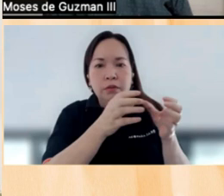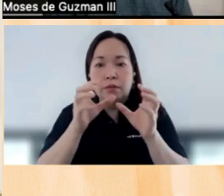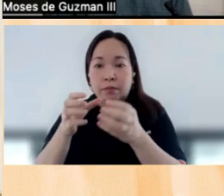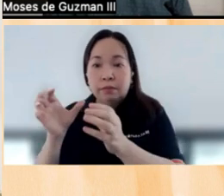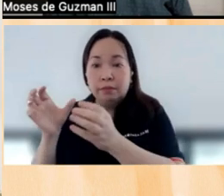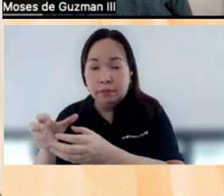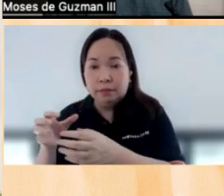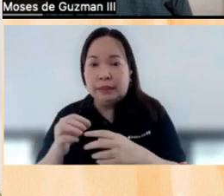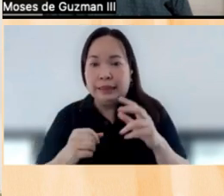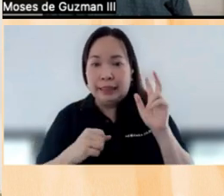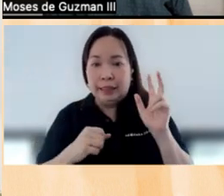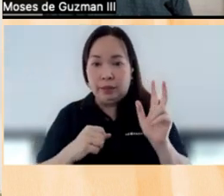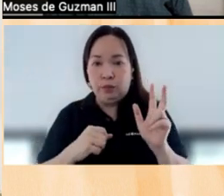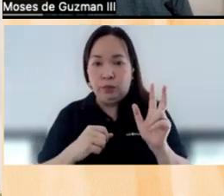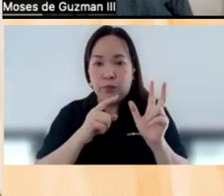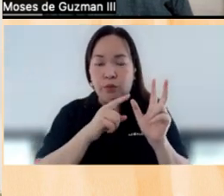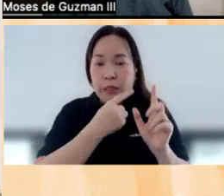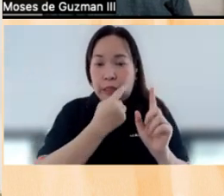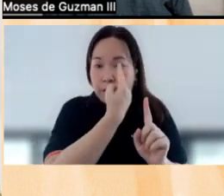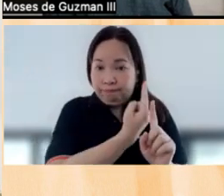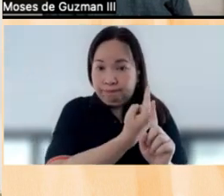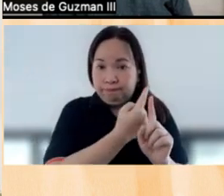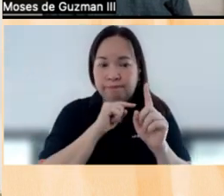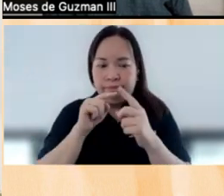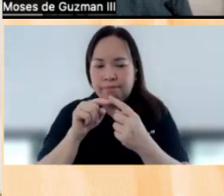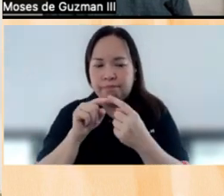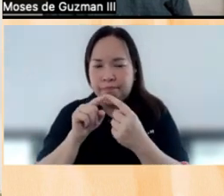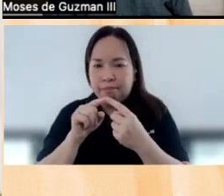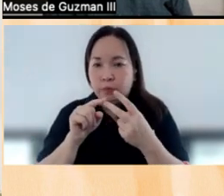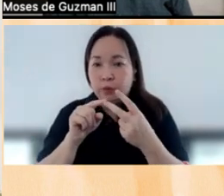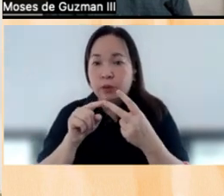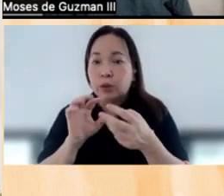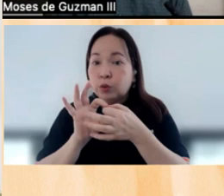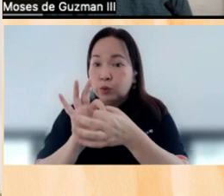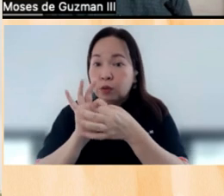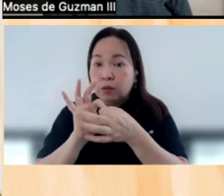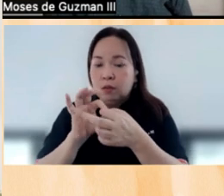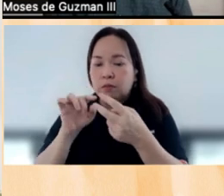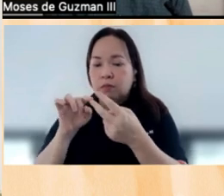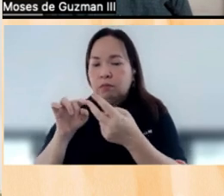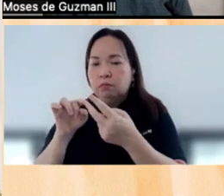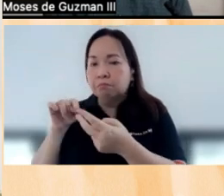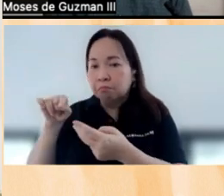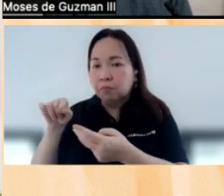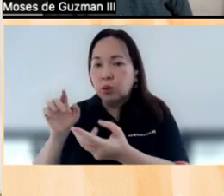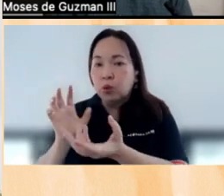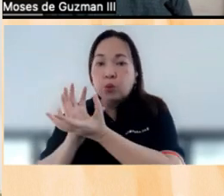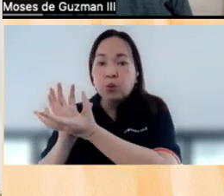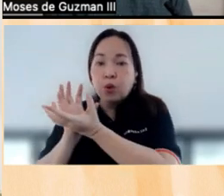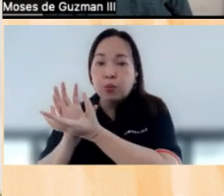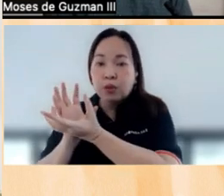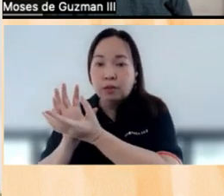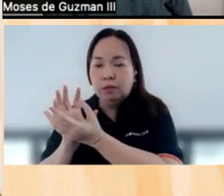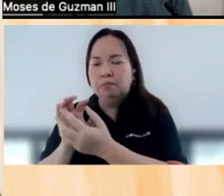an individual risk factor. Having a mental health condition like depression, anxiety,